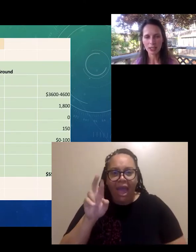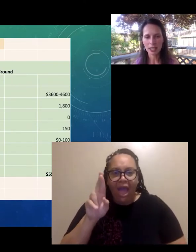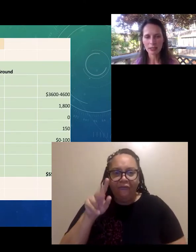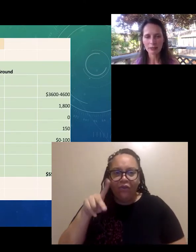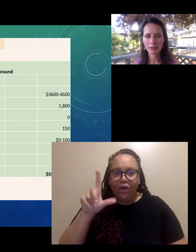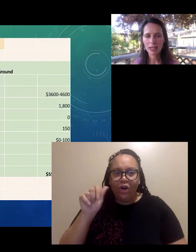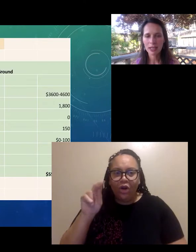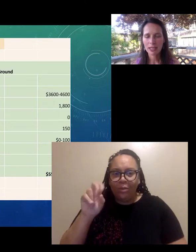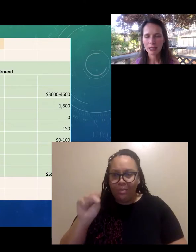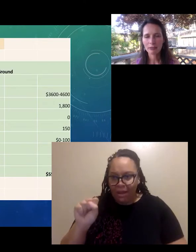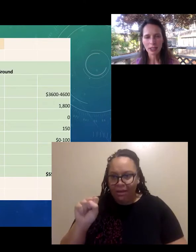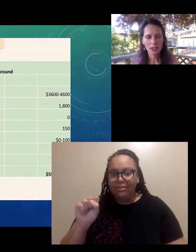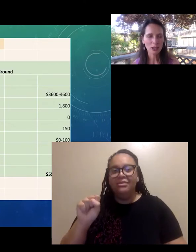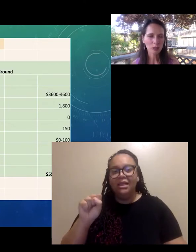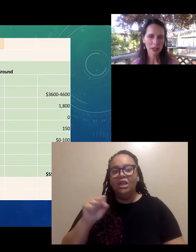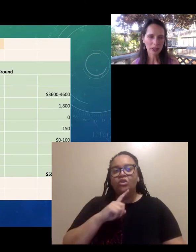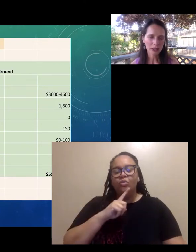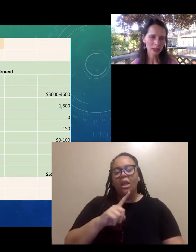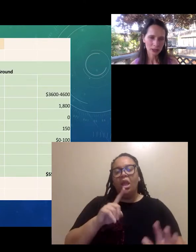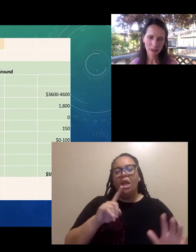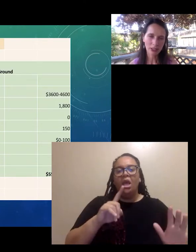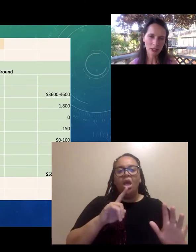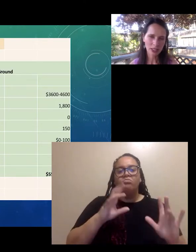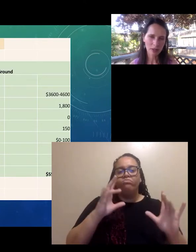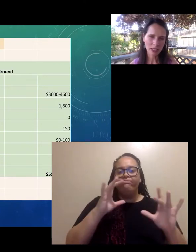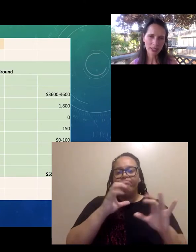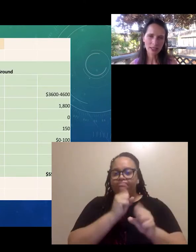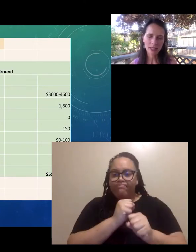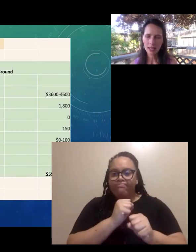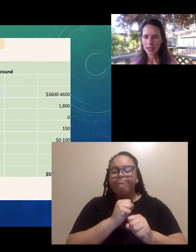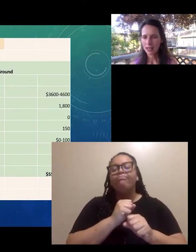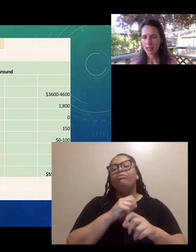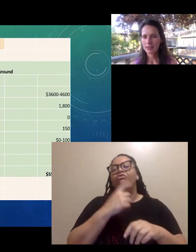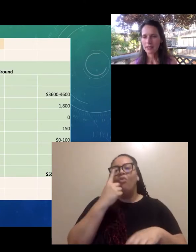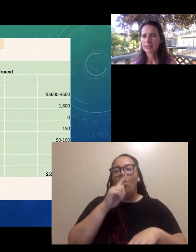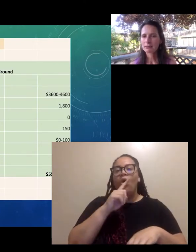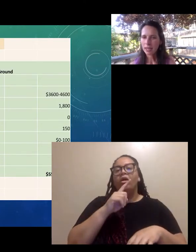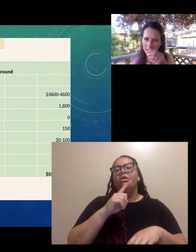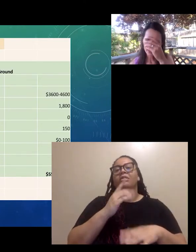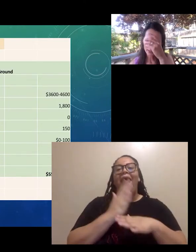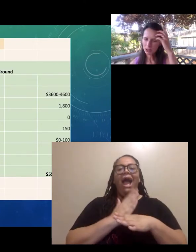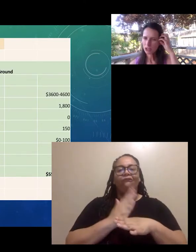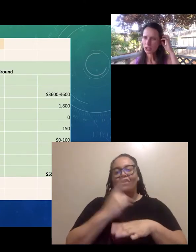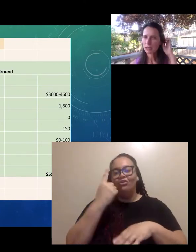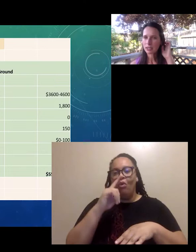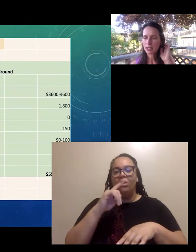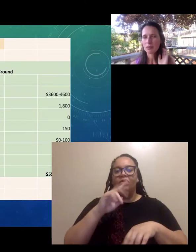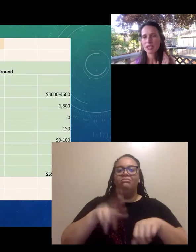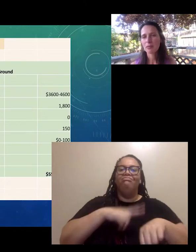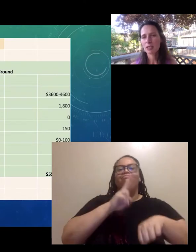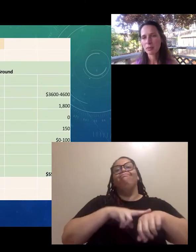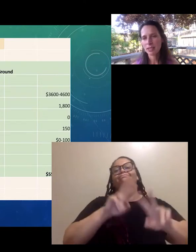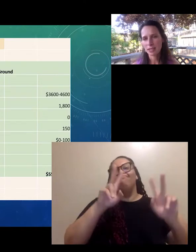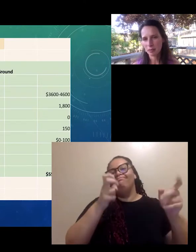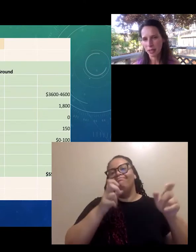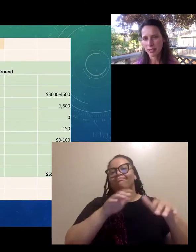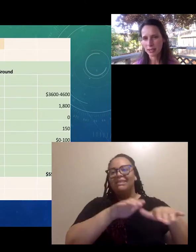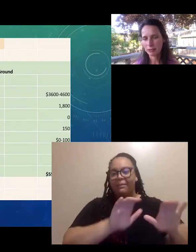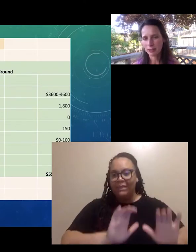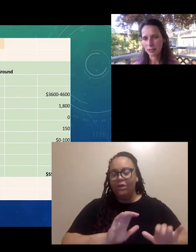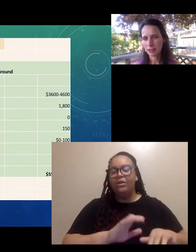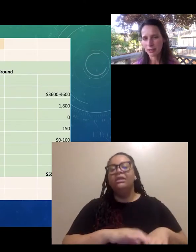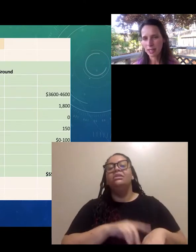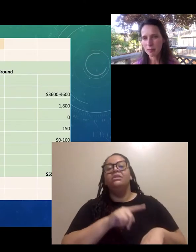compilation of conventional burial, you conventional cemeteries. And then on the right, I'm just showing some of the basic